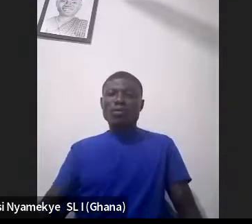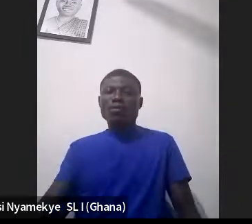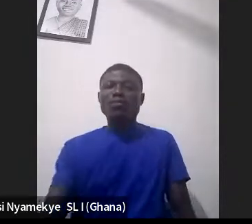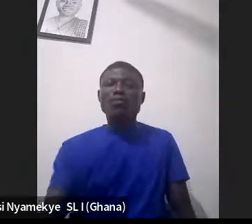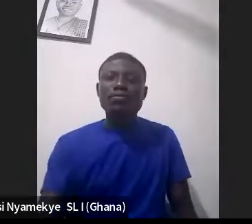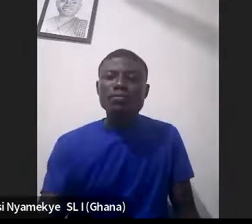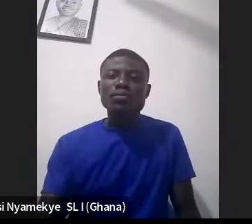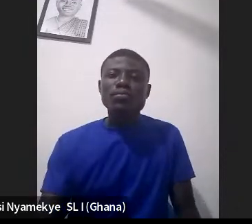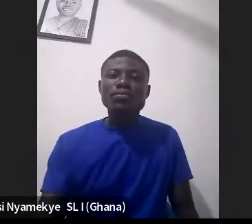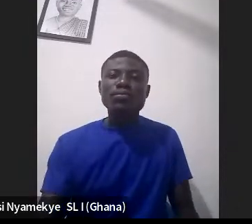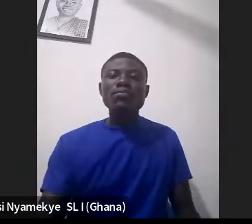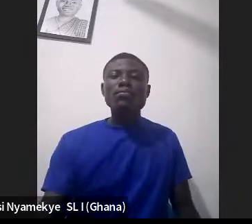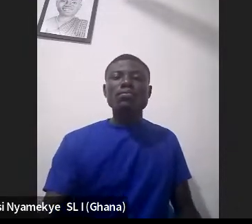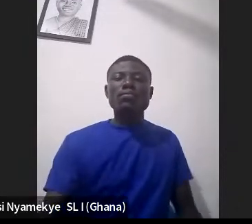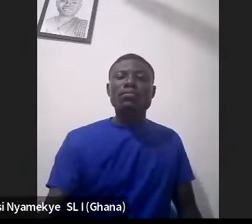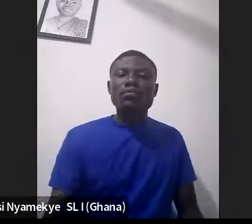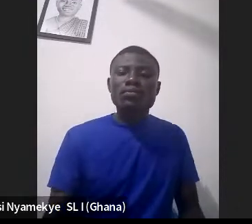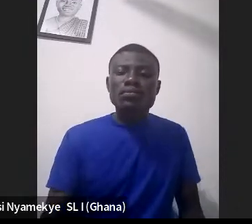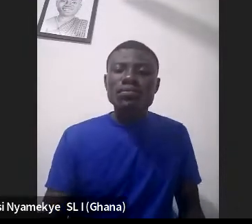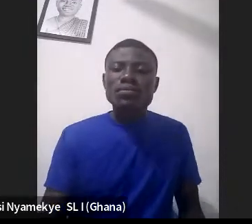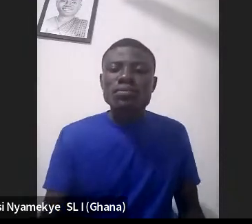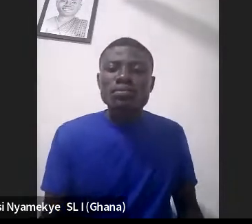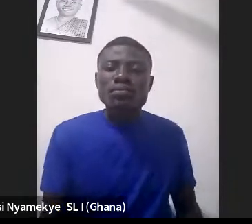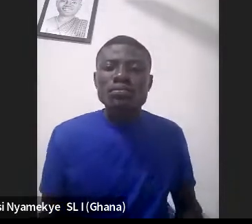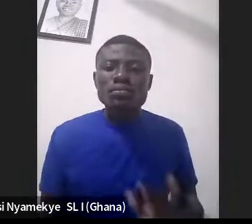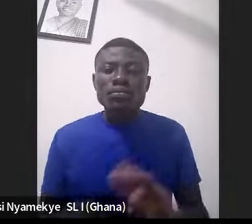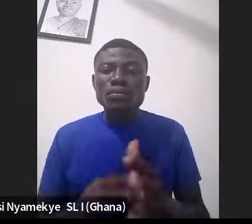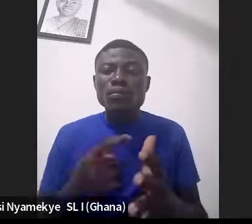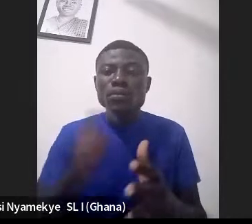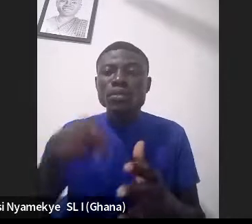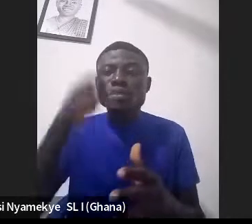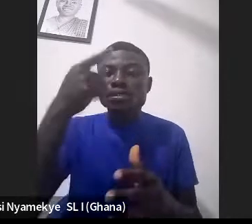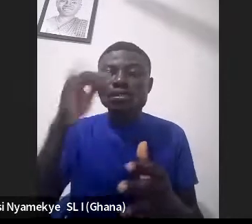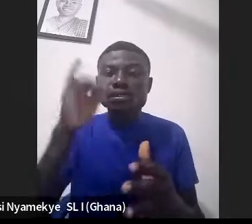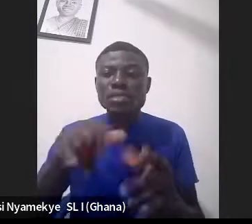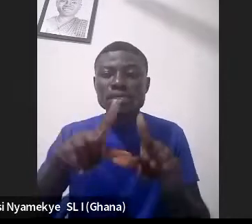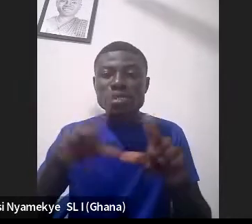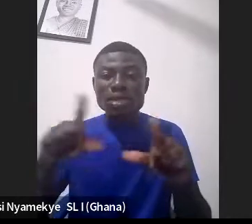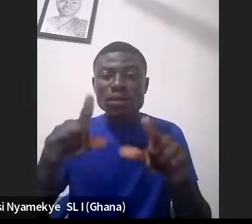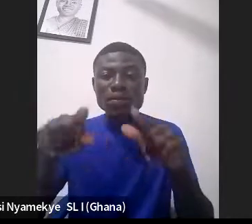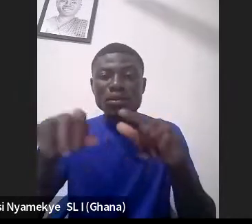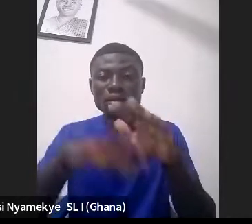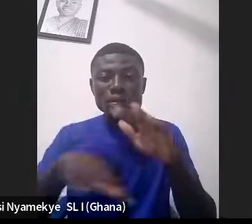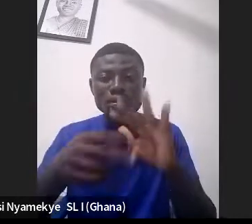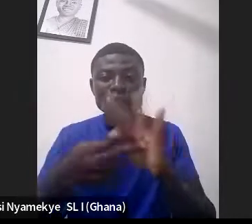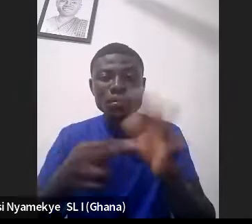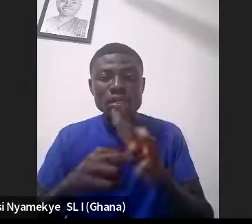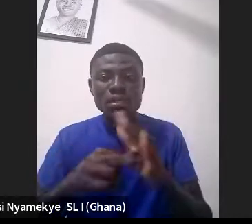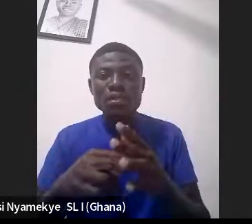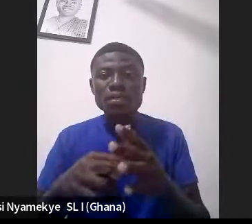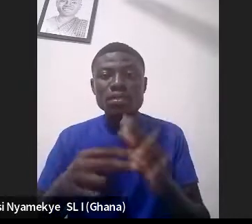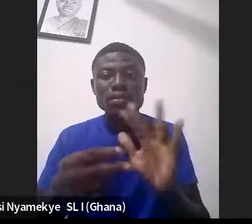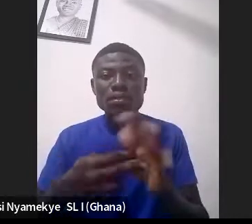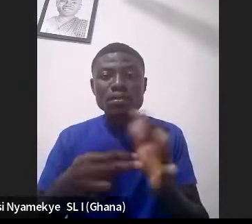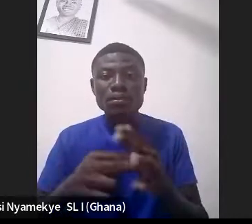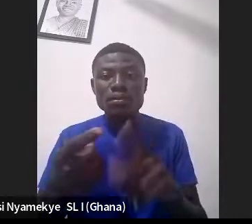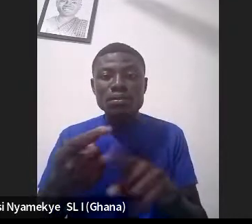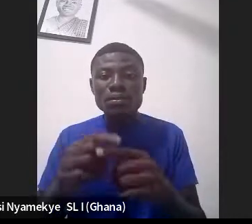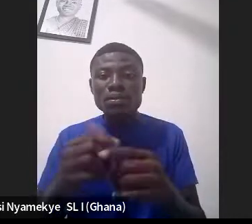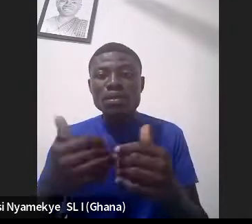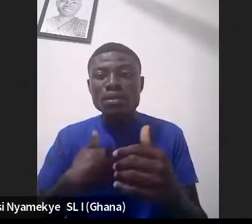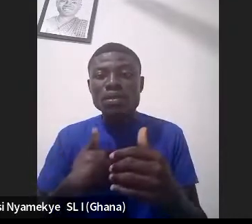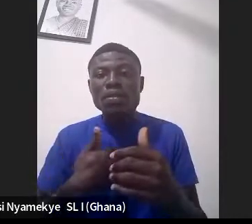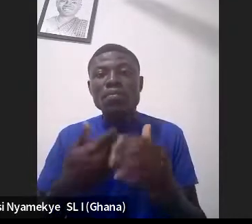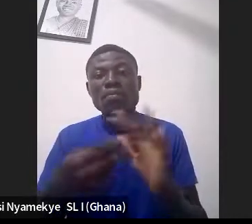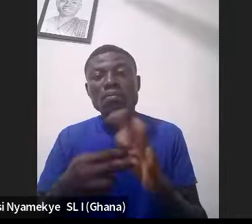Well, we need to remember that dyslexia is a language-based disability too. So it doesn't always necessarily mean that it's, obviously